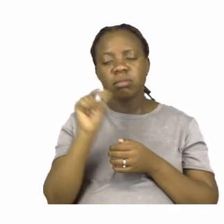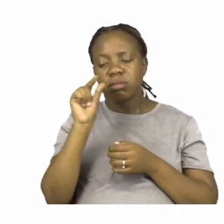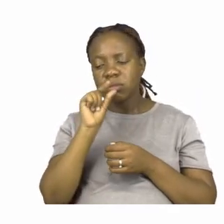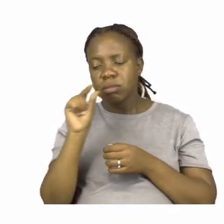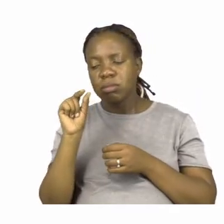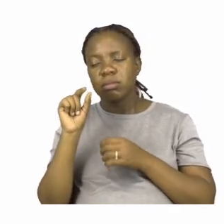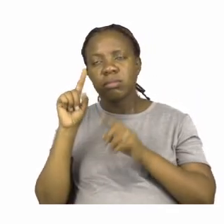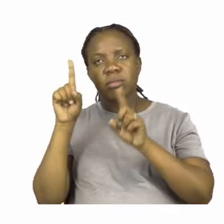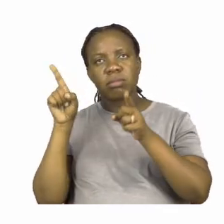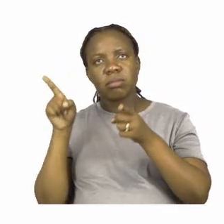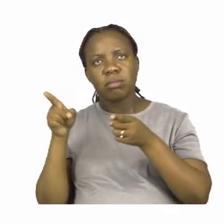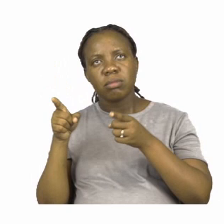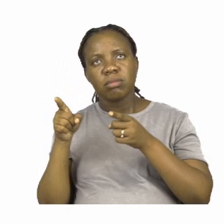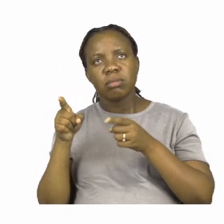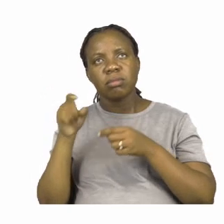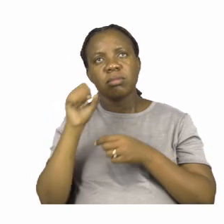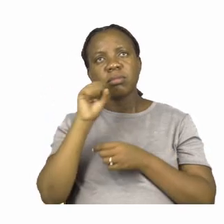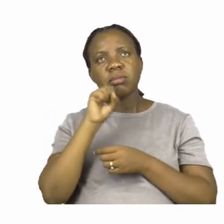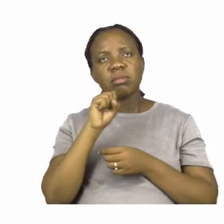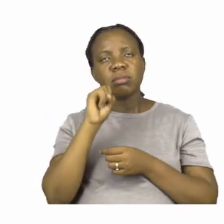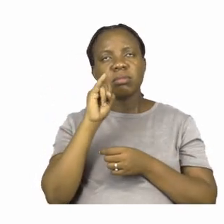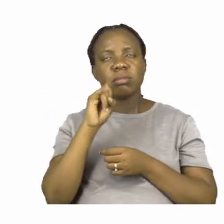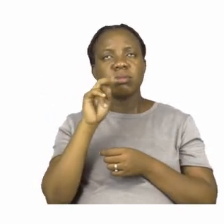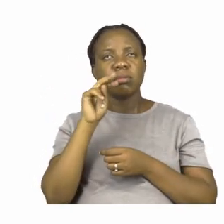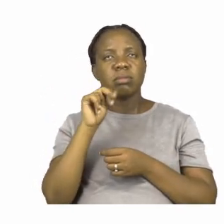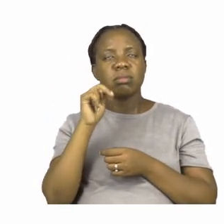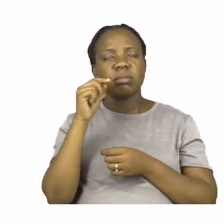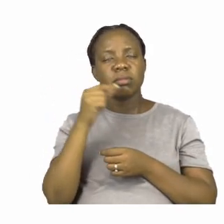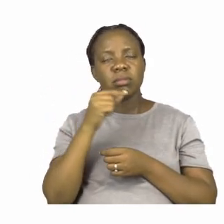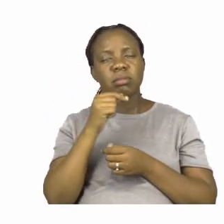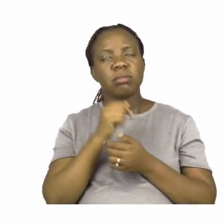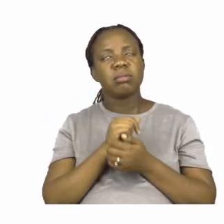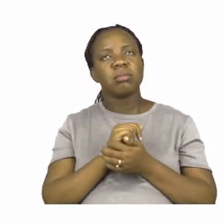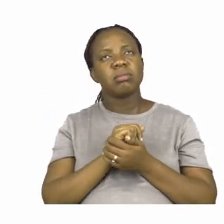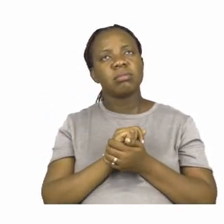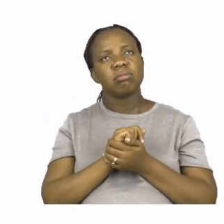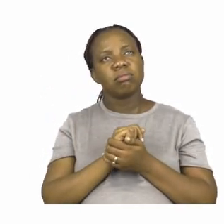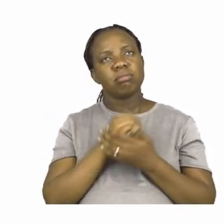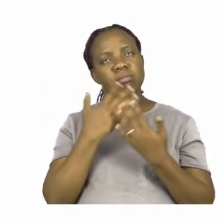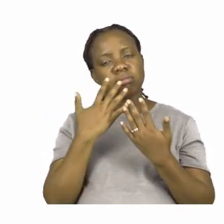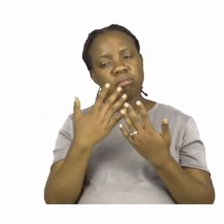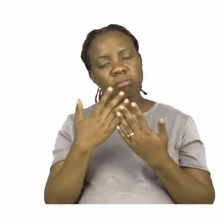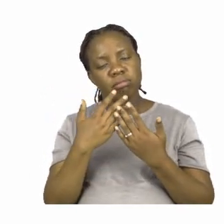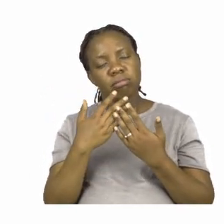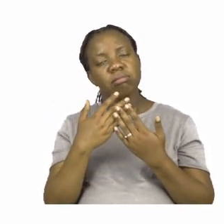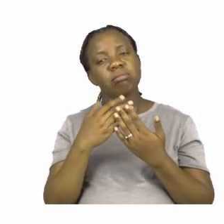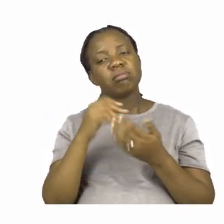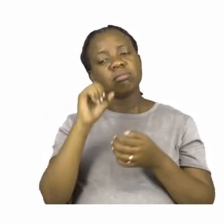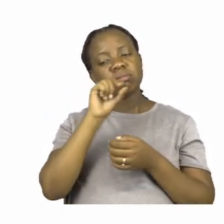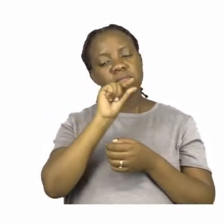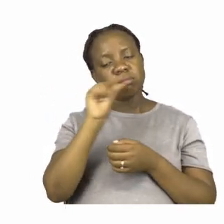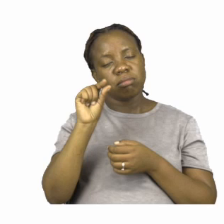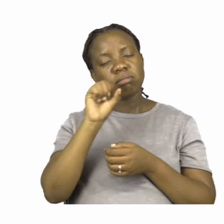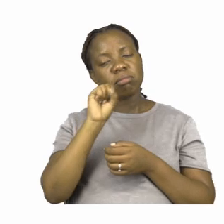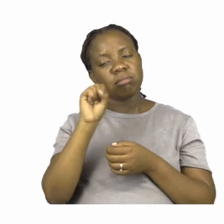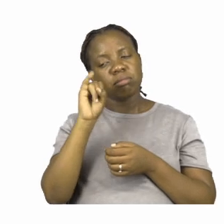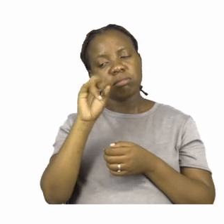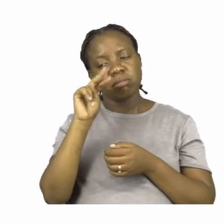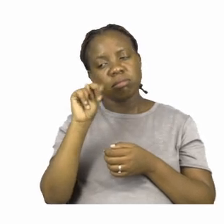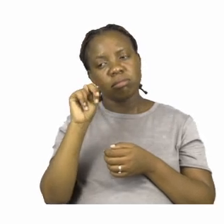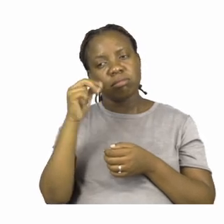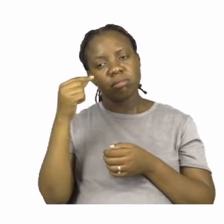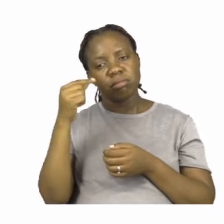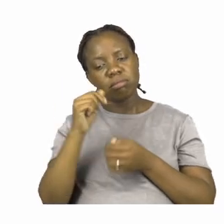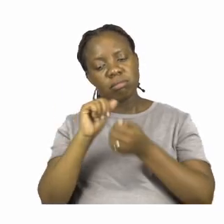the word sing. So we now need to take the word sing and change it to